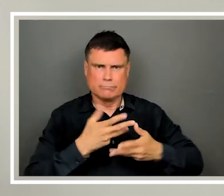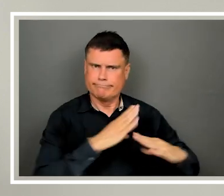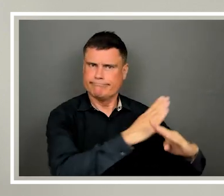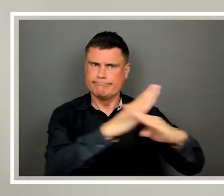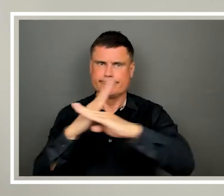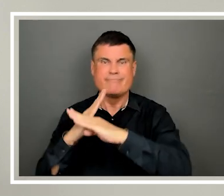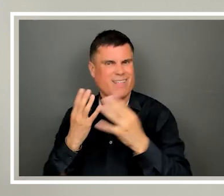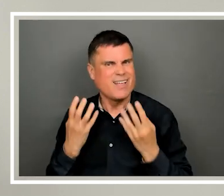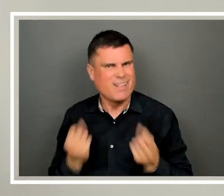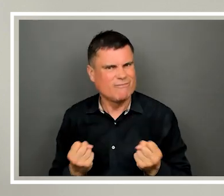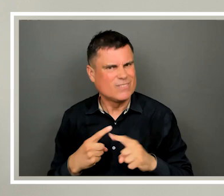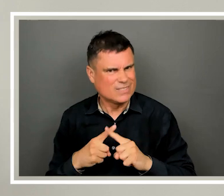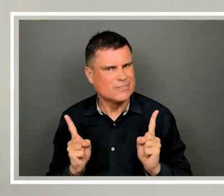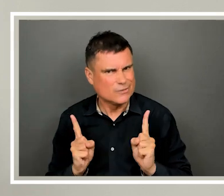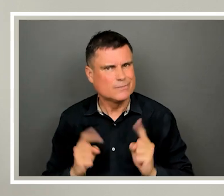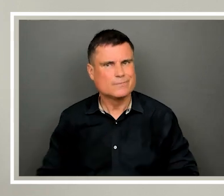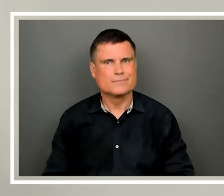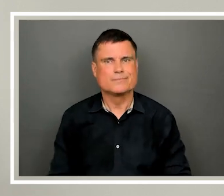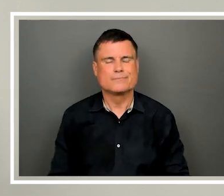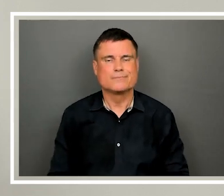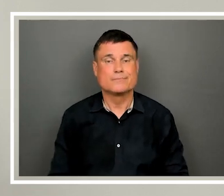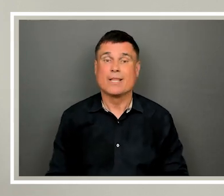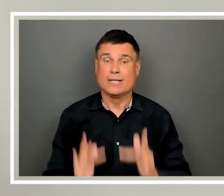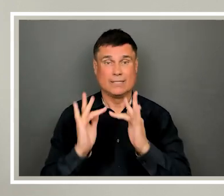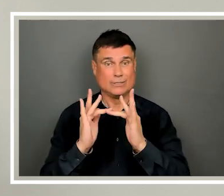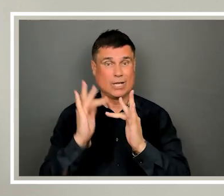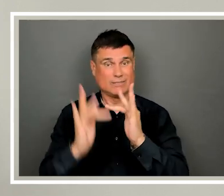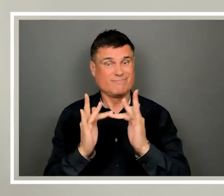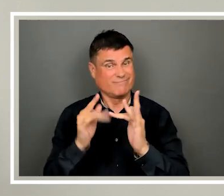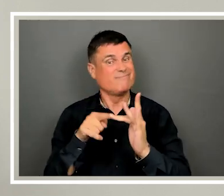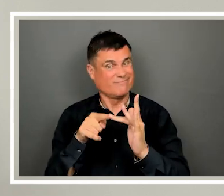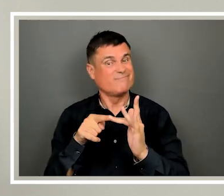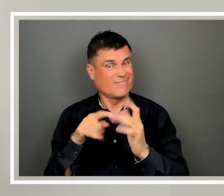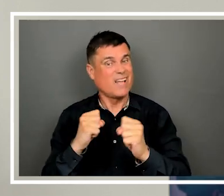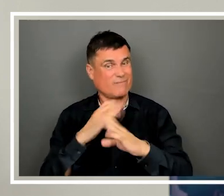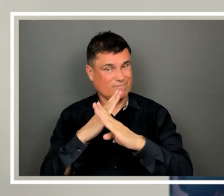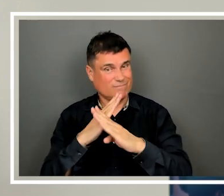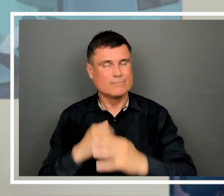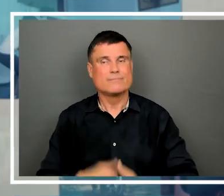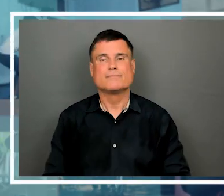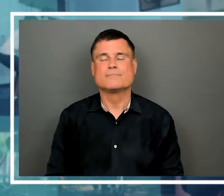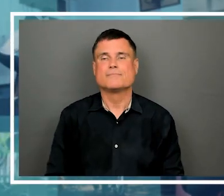communication or information, including in online spaces.